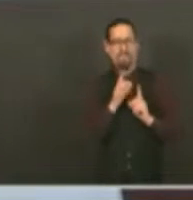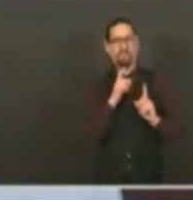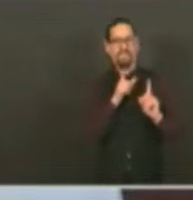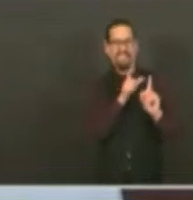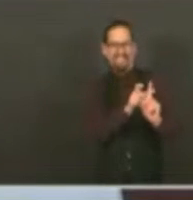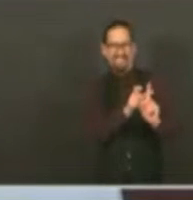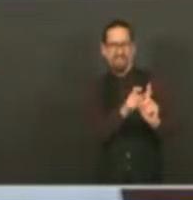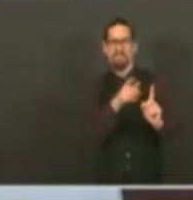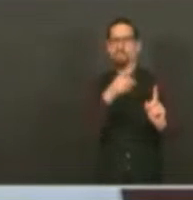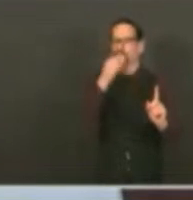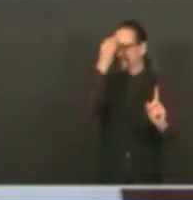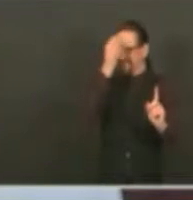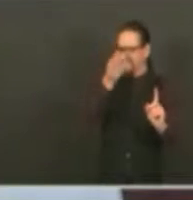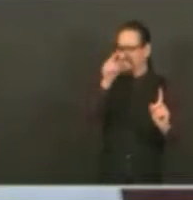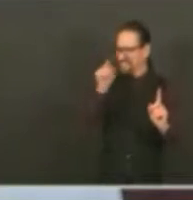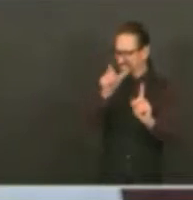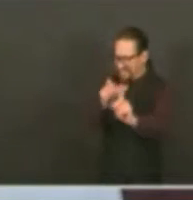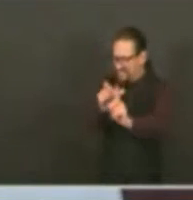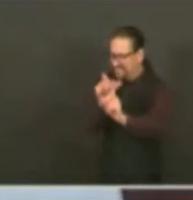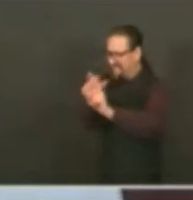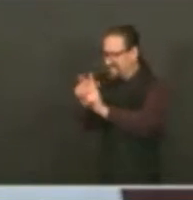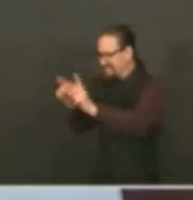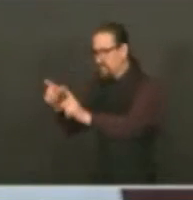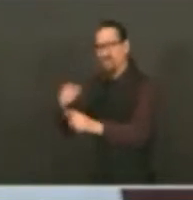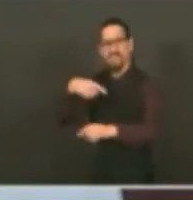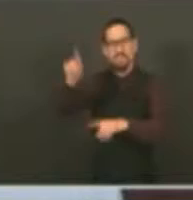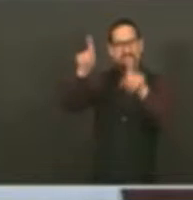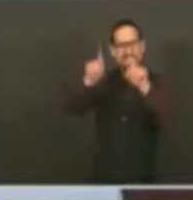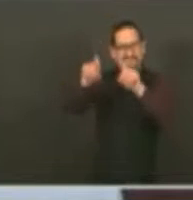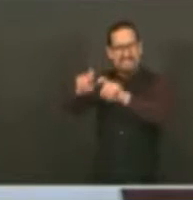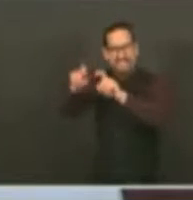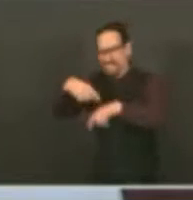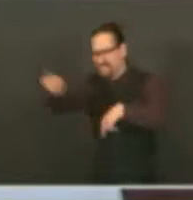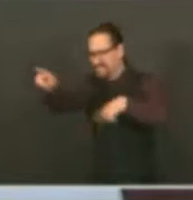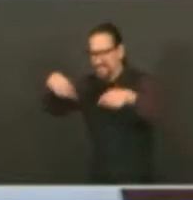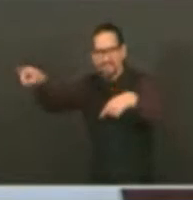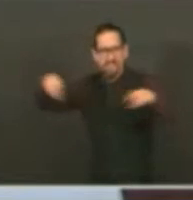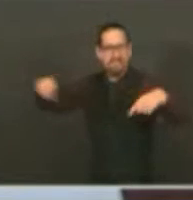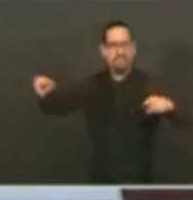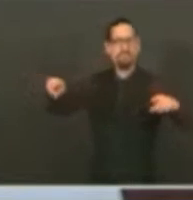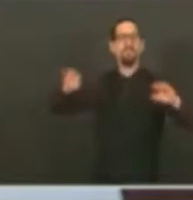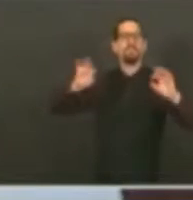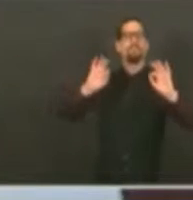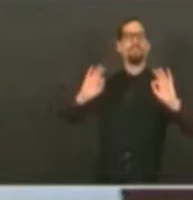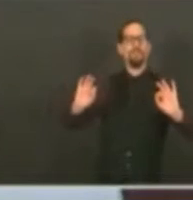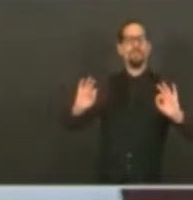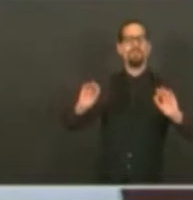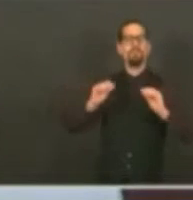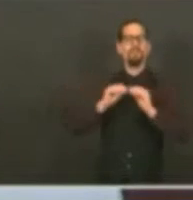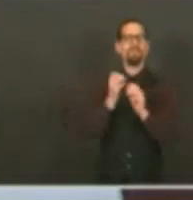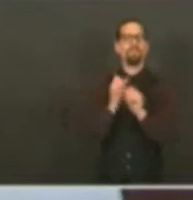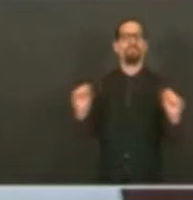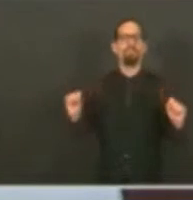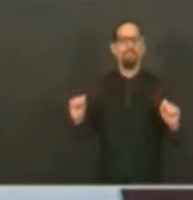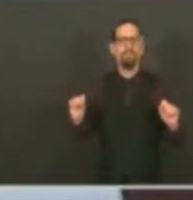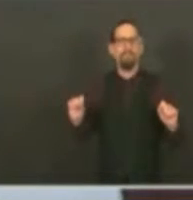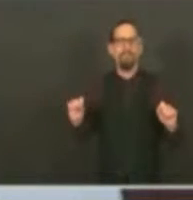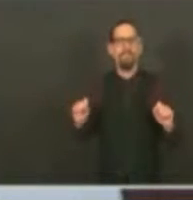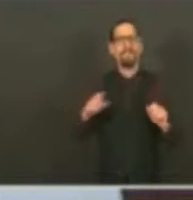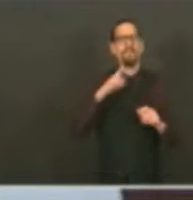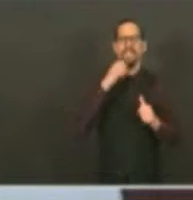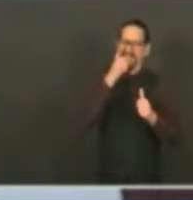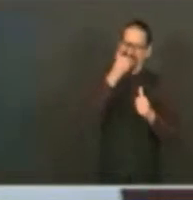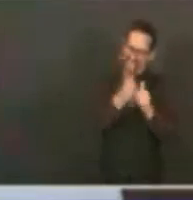immediately, so they can go get tested and they can quarantine. It's on us now. It's on each and every one of us. The government can't